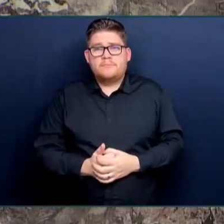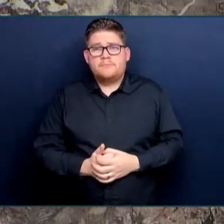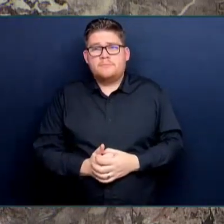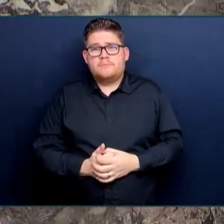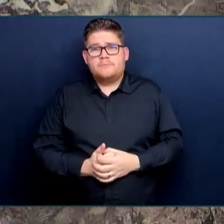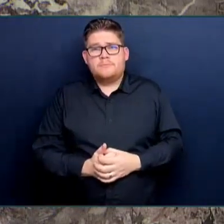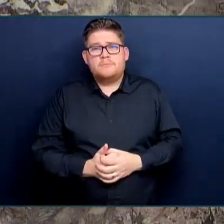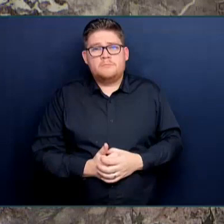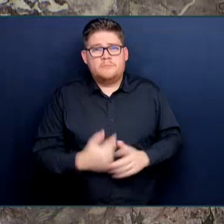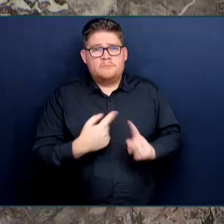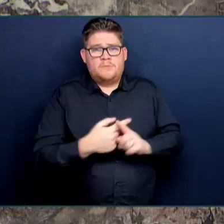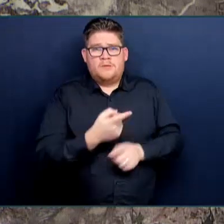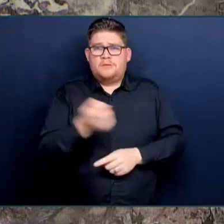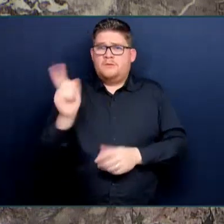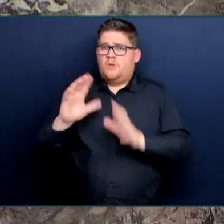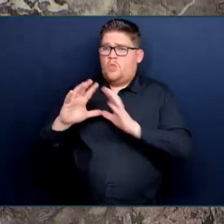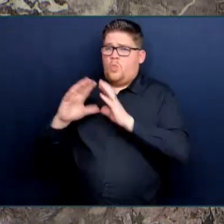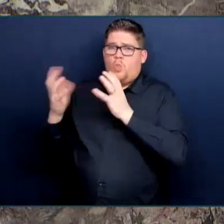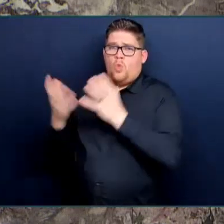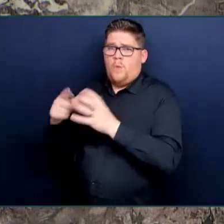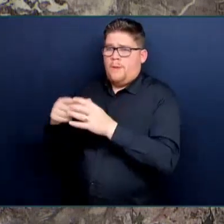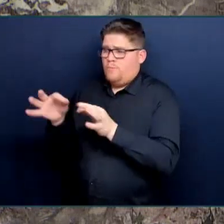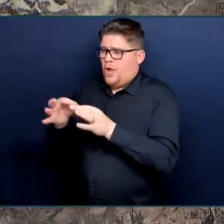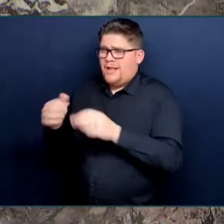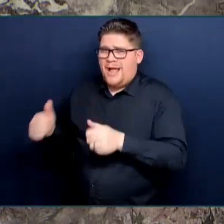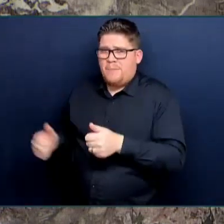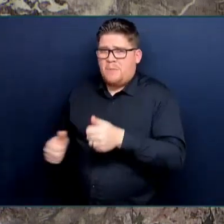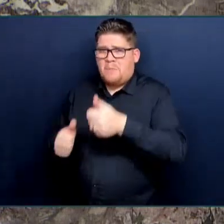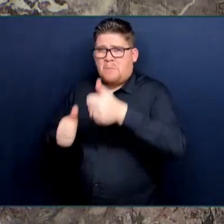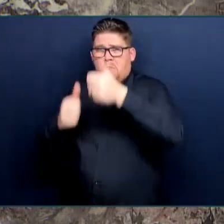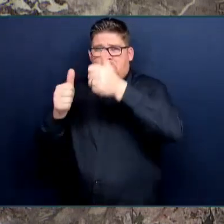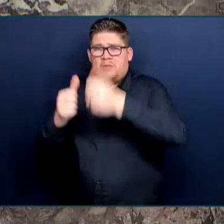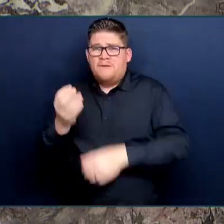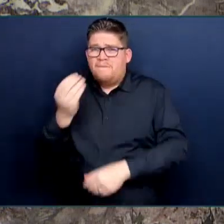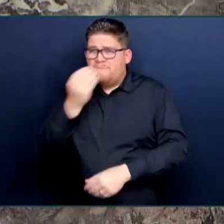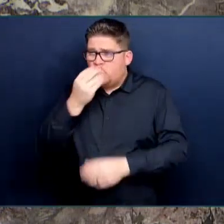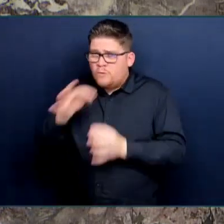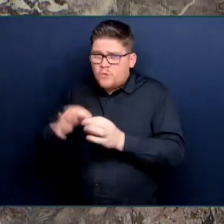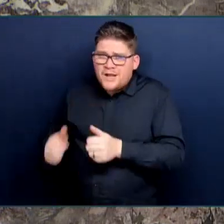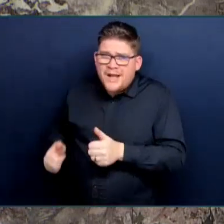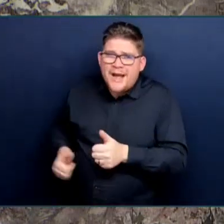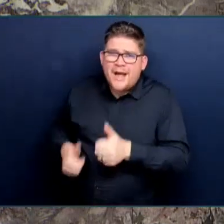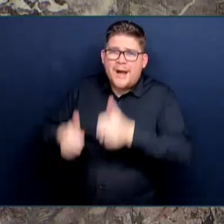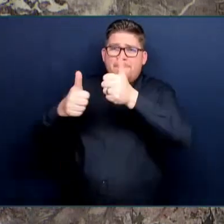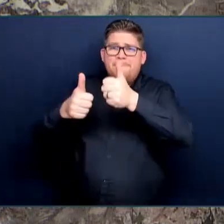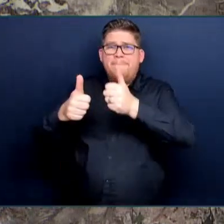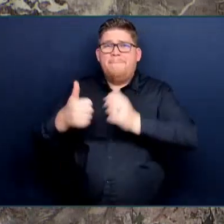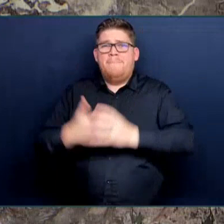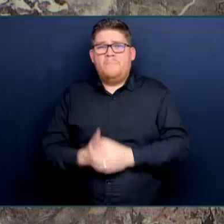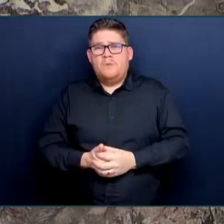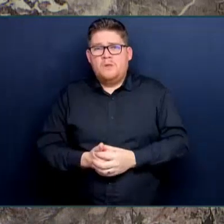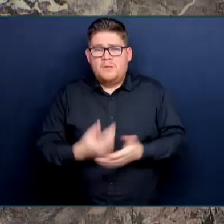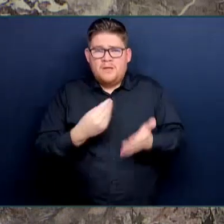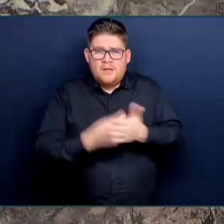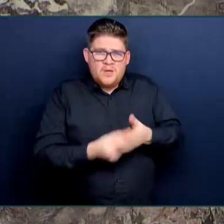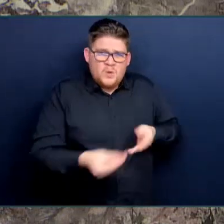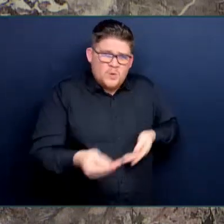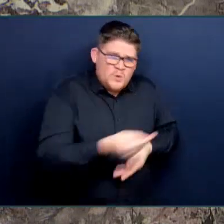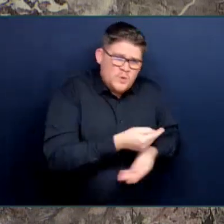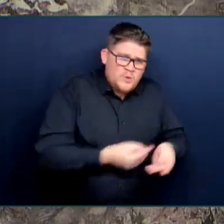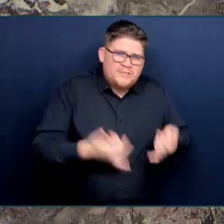and the crushing increases in food prices means that the people in the deepest poverty still need more help, and we are continuing to do